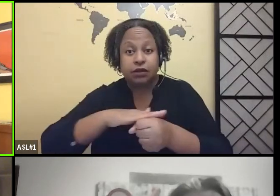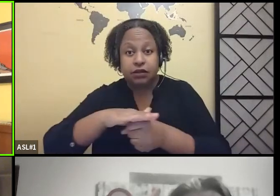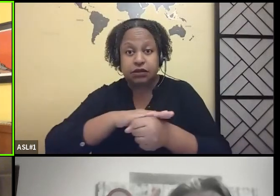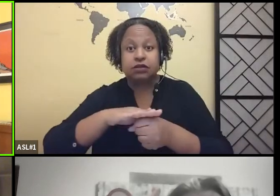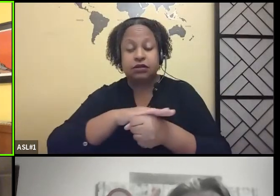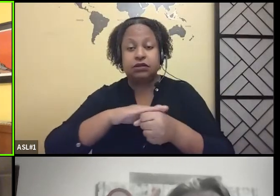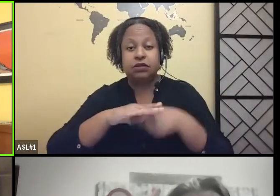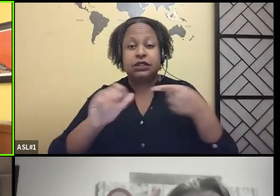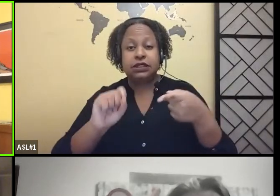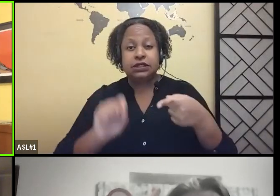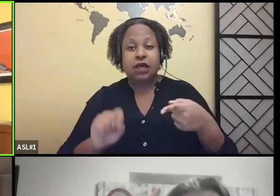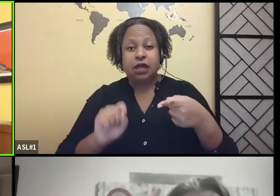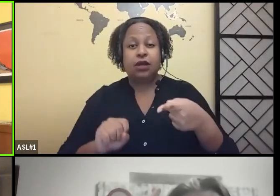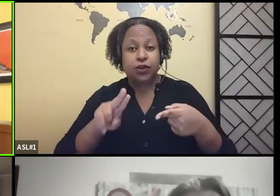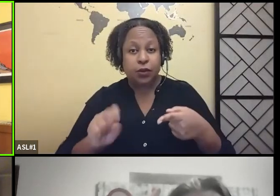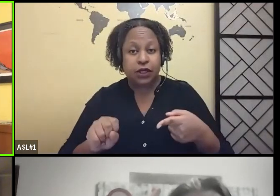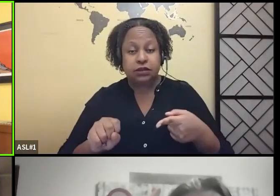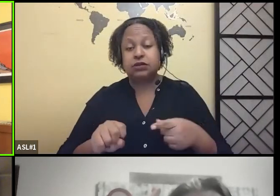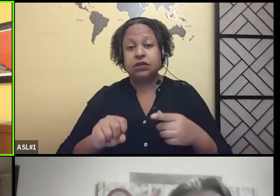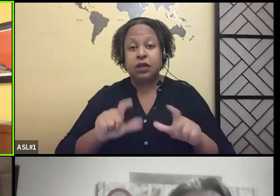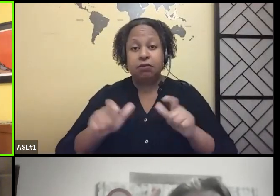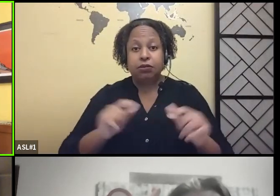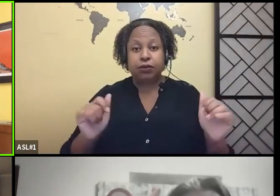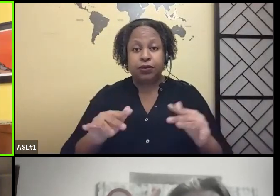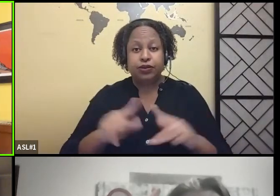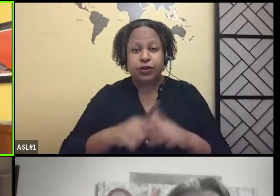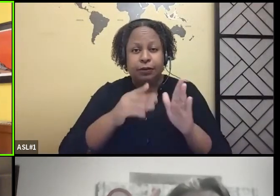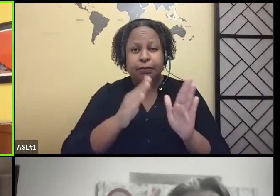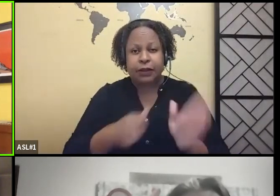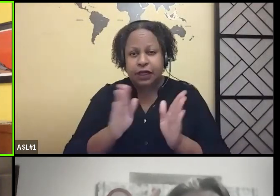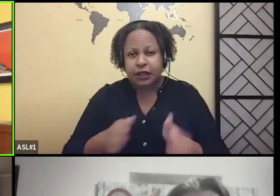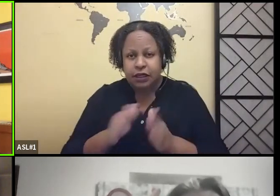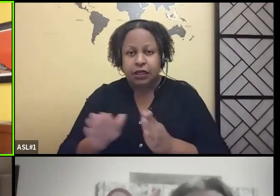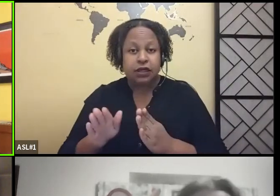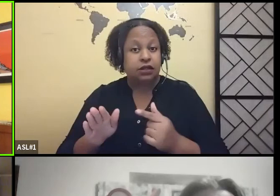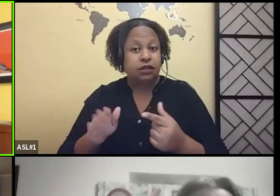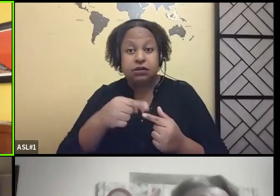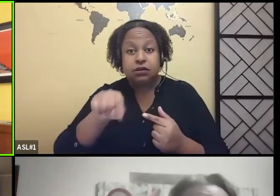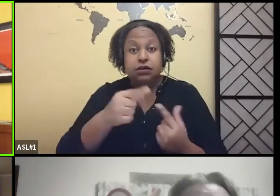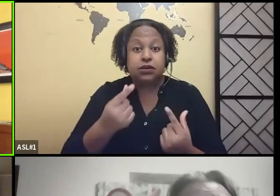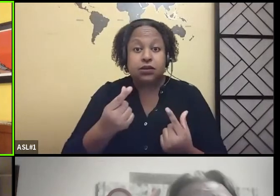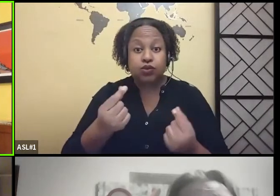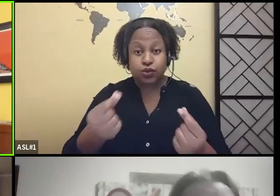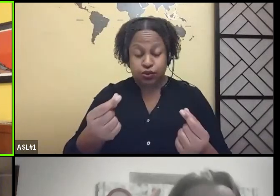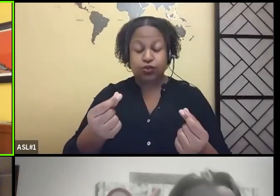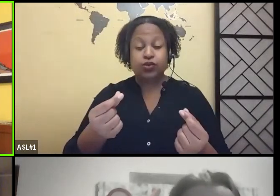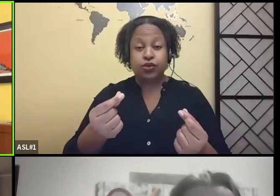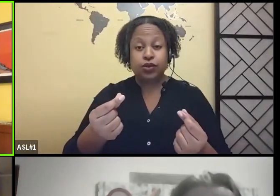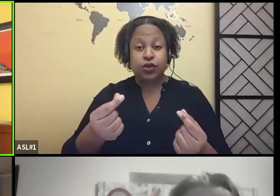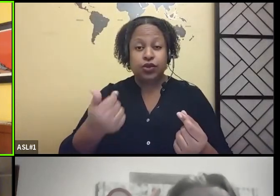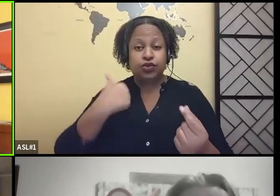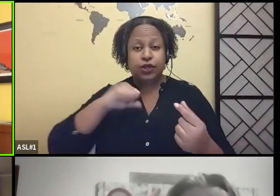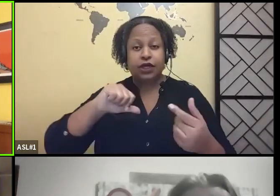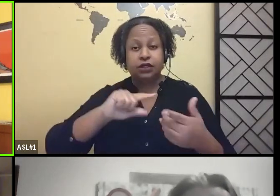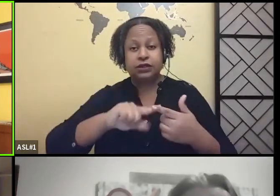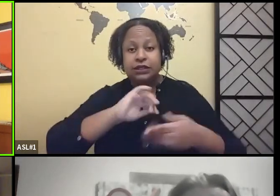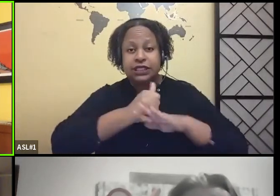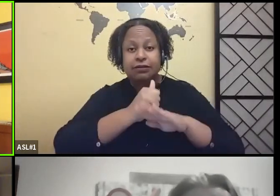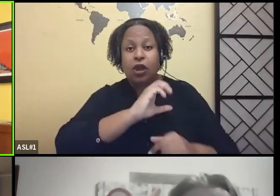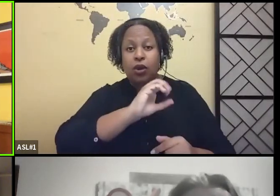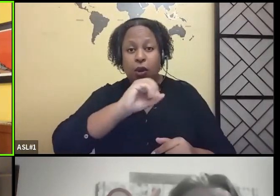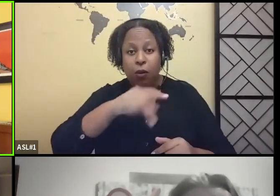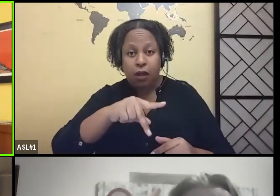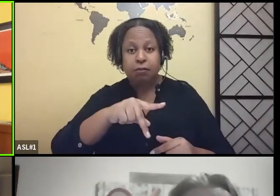of the South. And people there are trying to develop cooperatives for